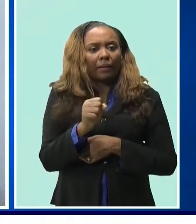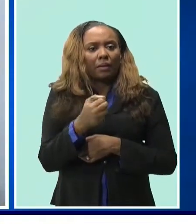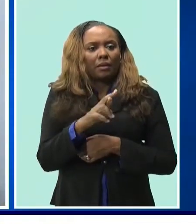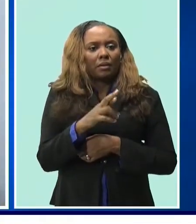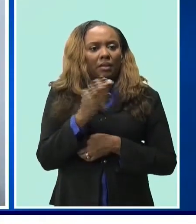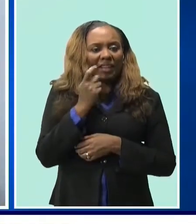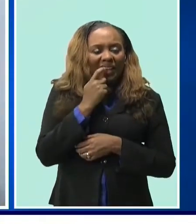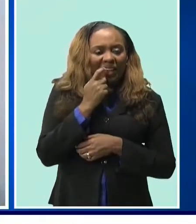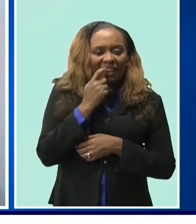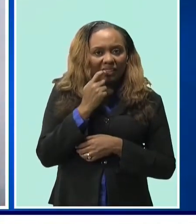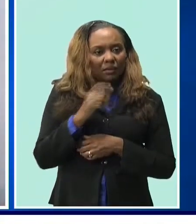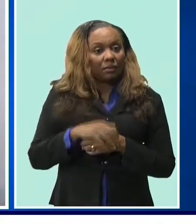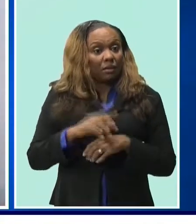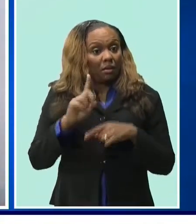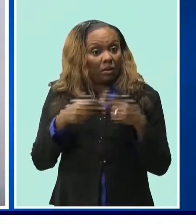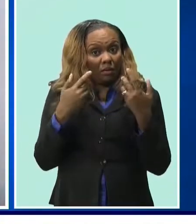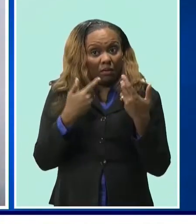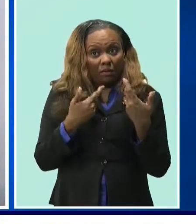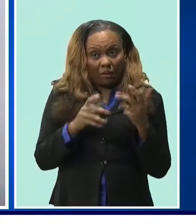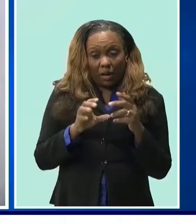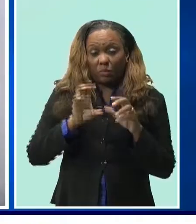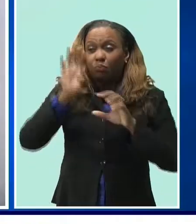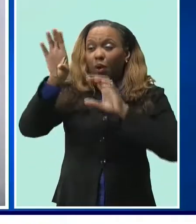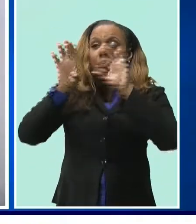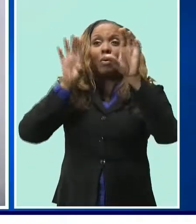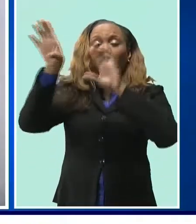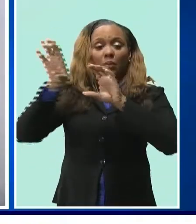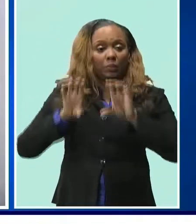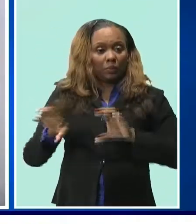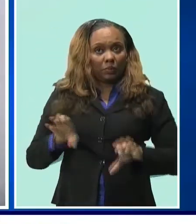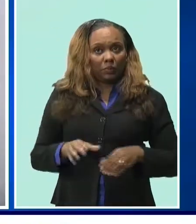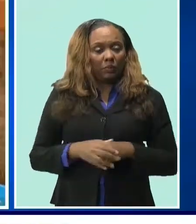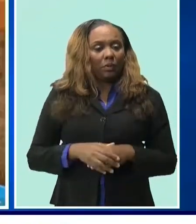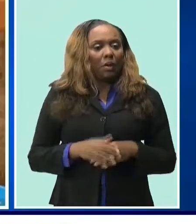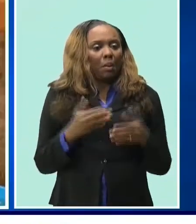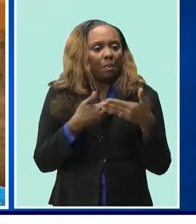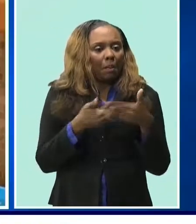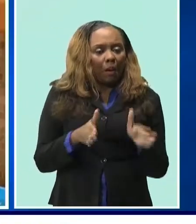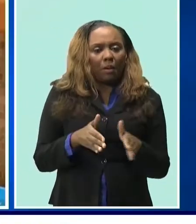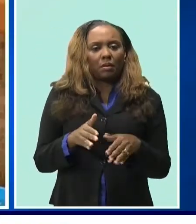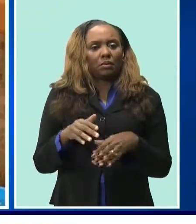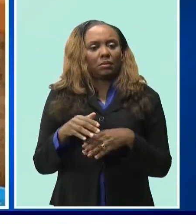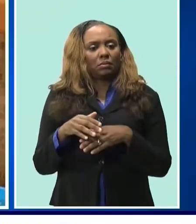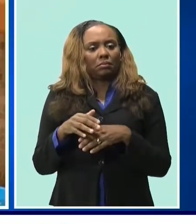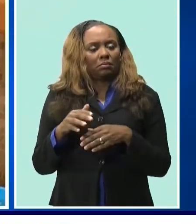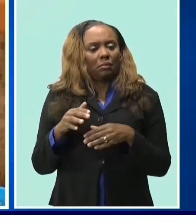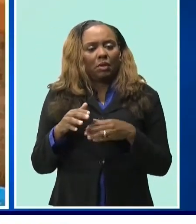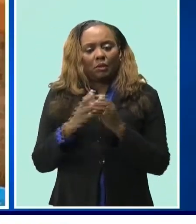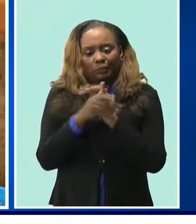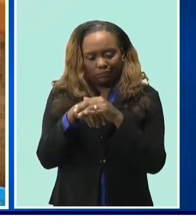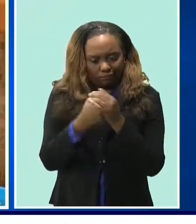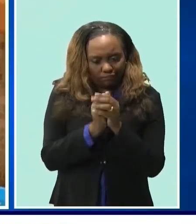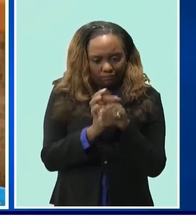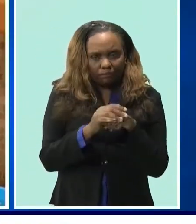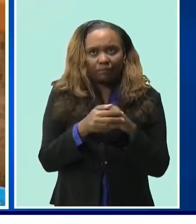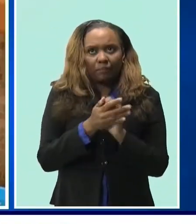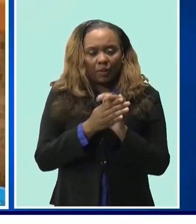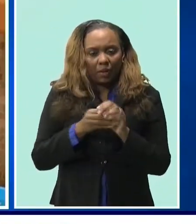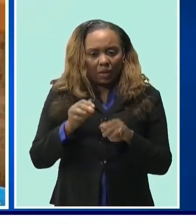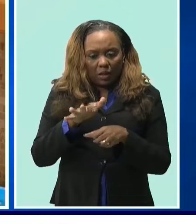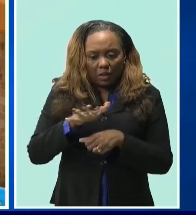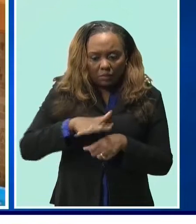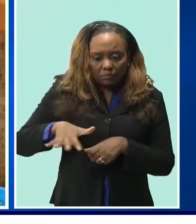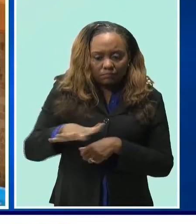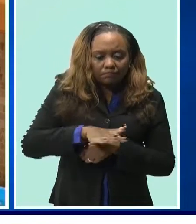putting away all the groceries, packaging, including paper, boxes and bags, wash your hands, counter, and other surfaces